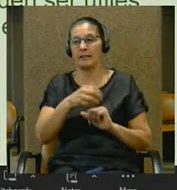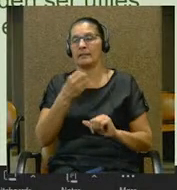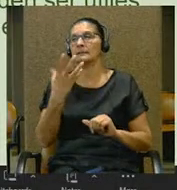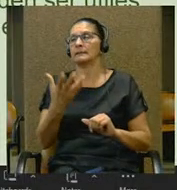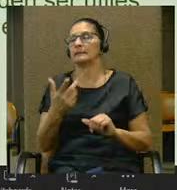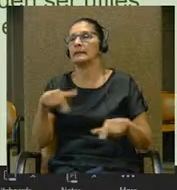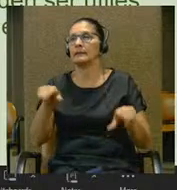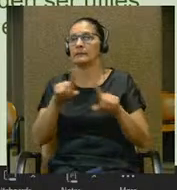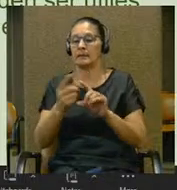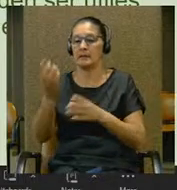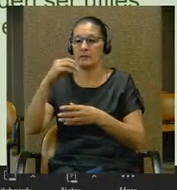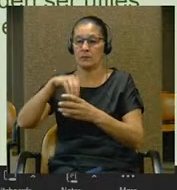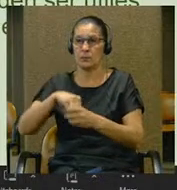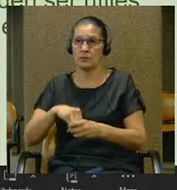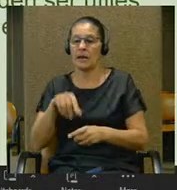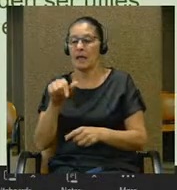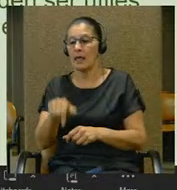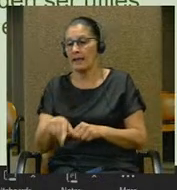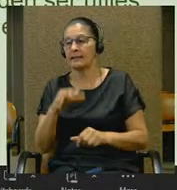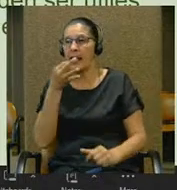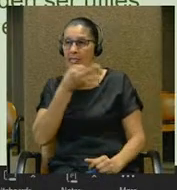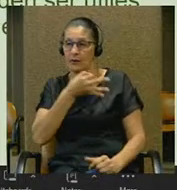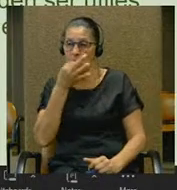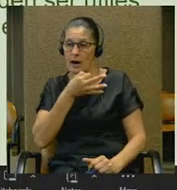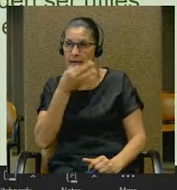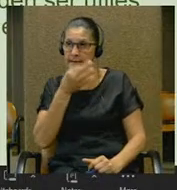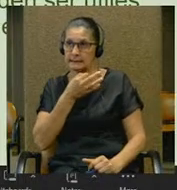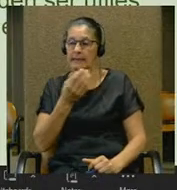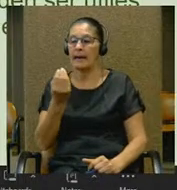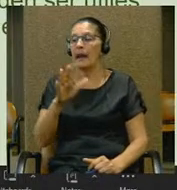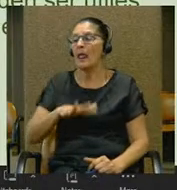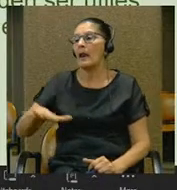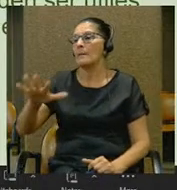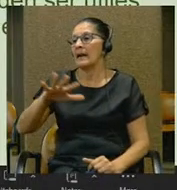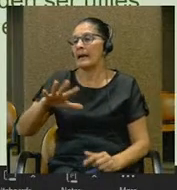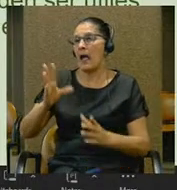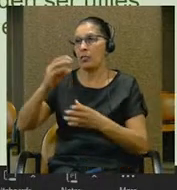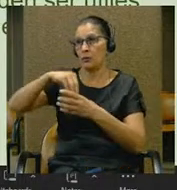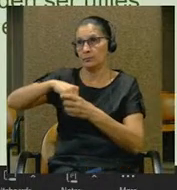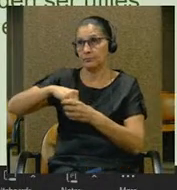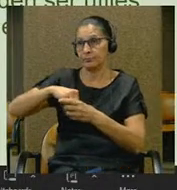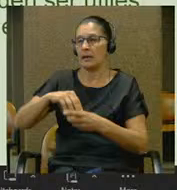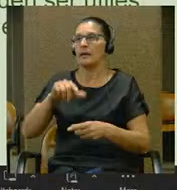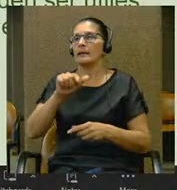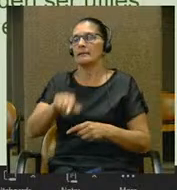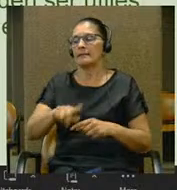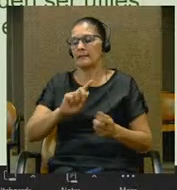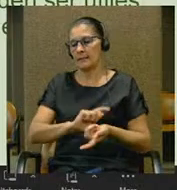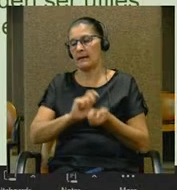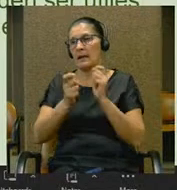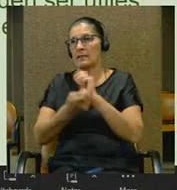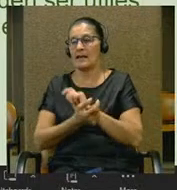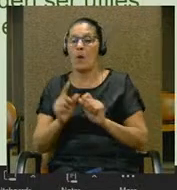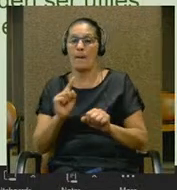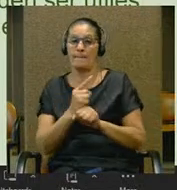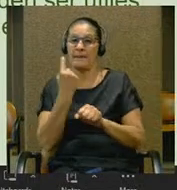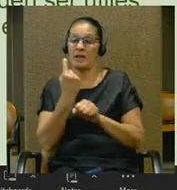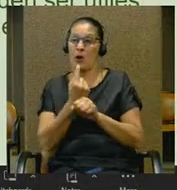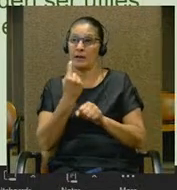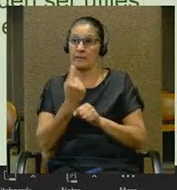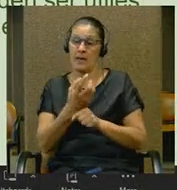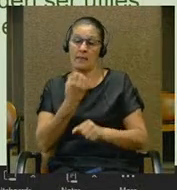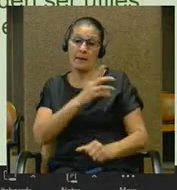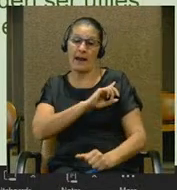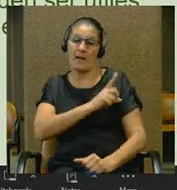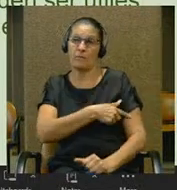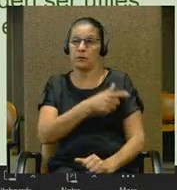to tell them that if they try to introduce these drugs into the local market, they will become